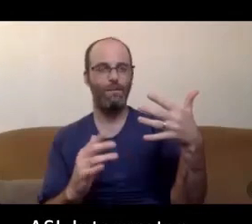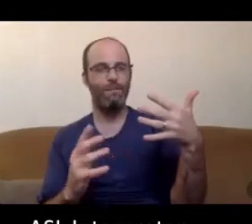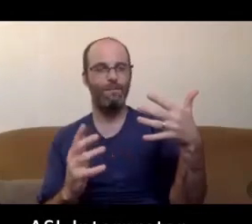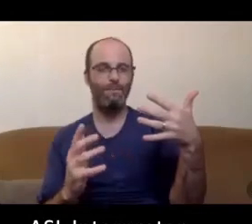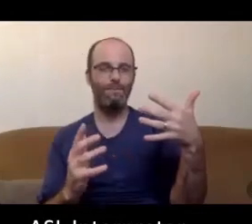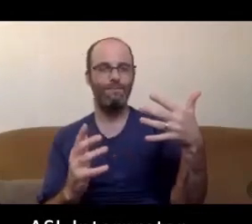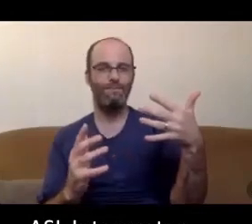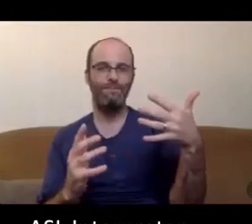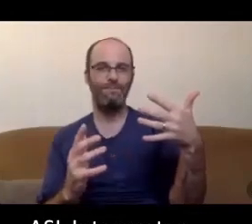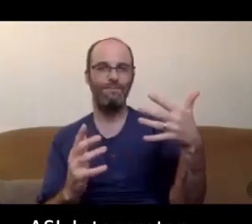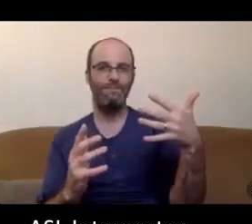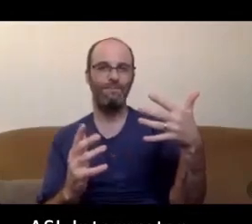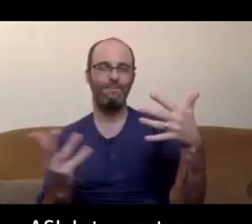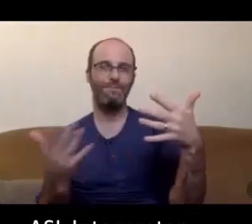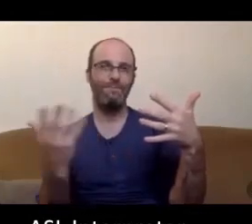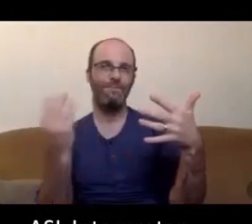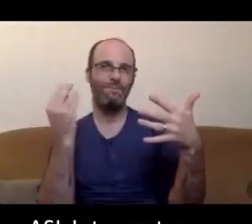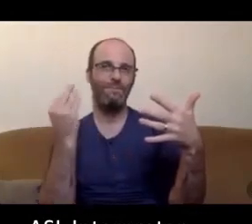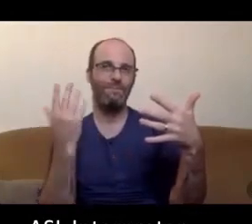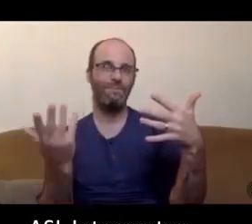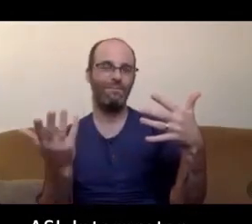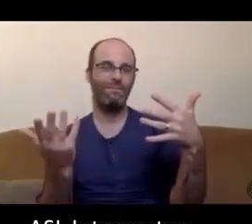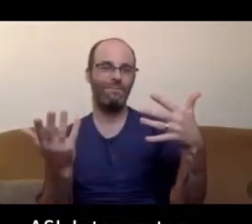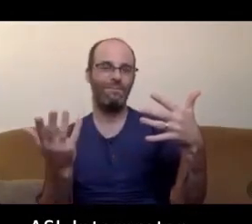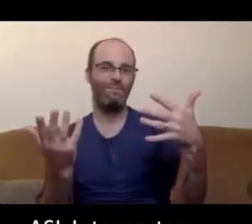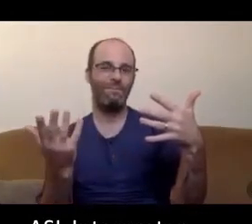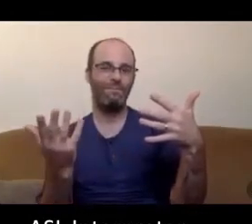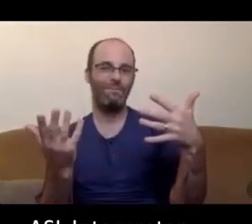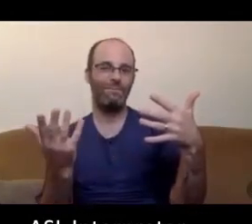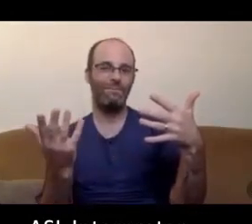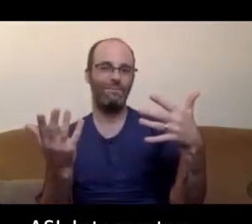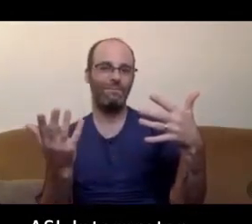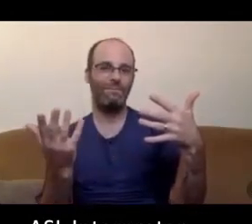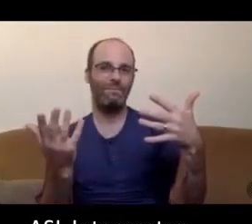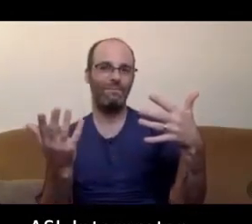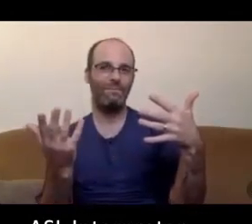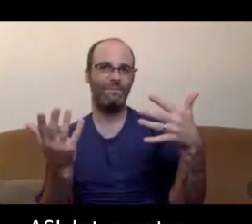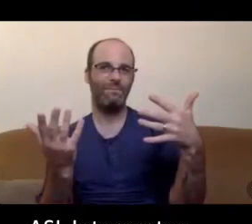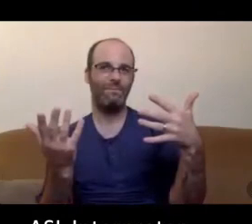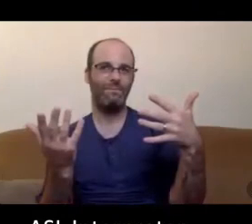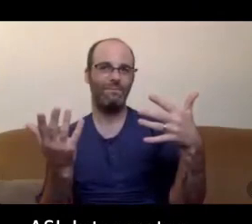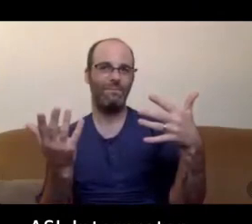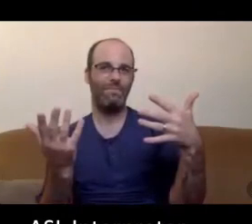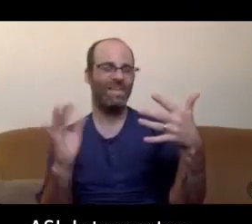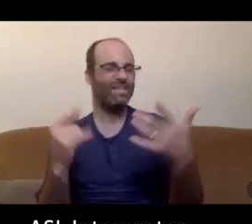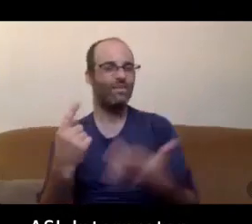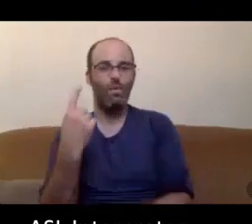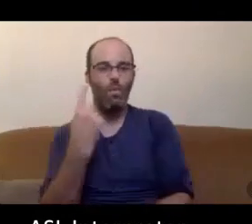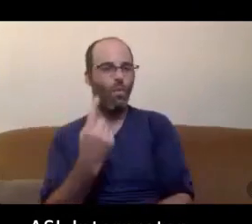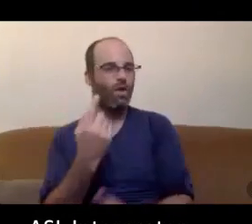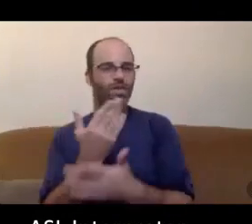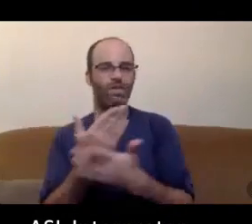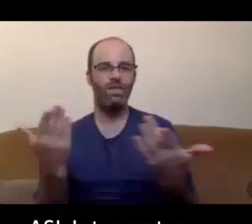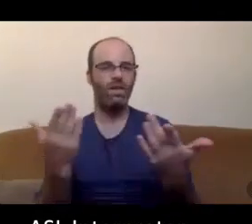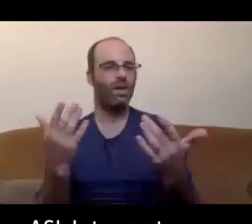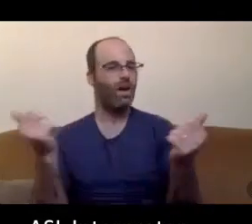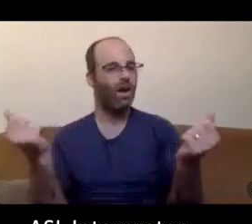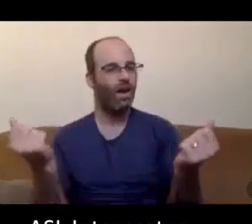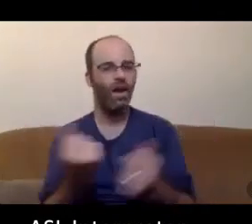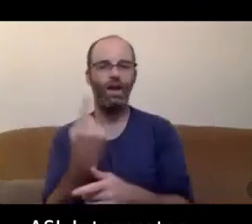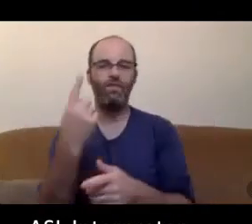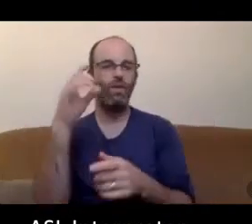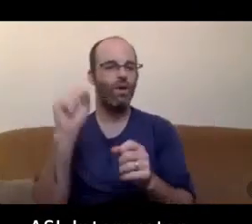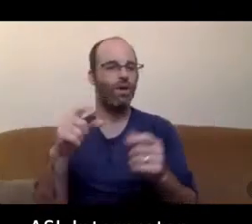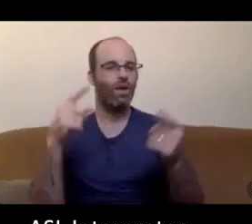the one thing that everybody can agree on. And I